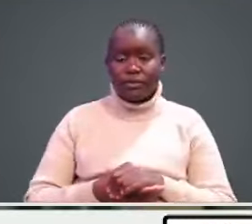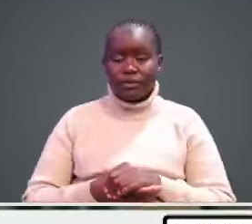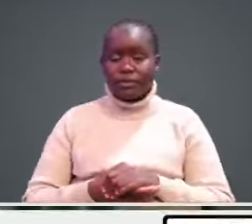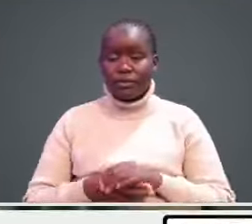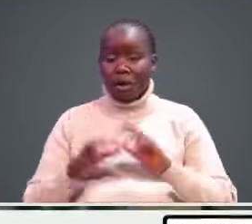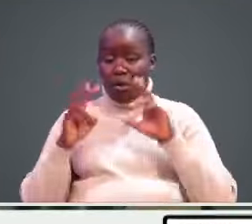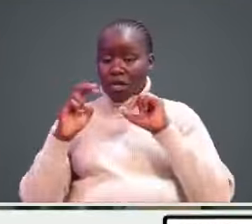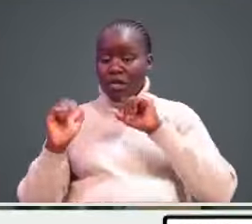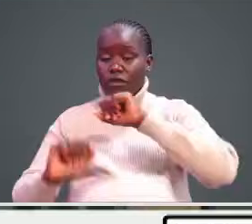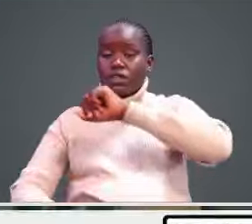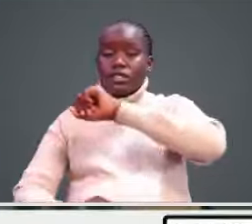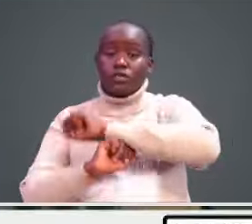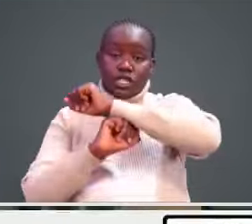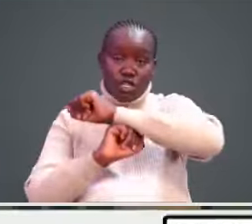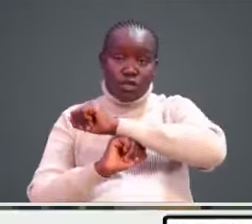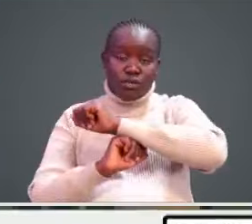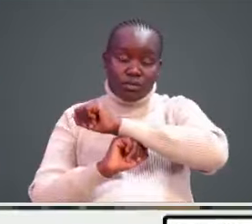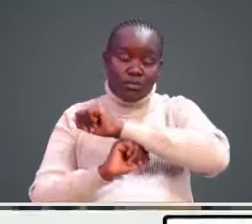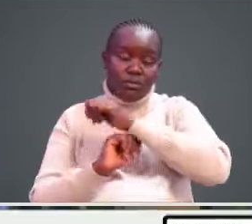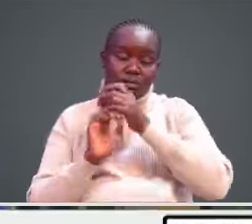We'll look for sponsorships.